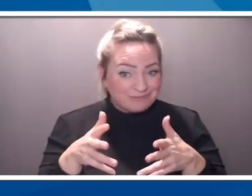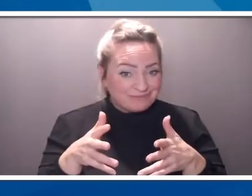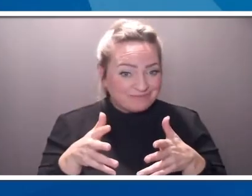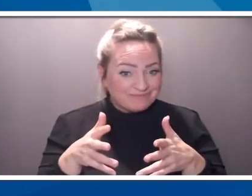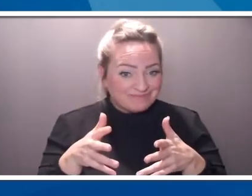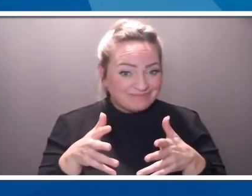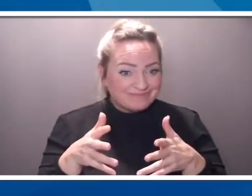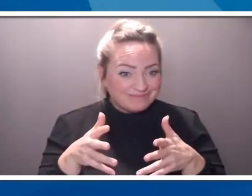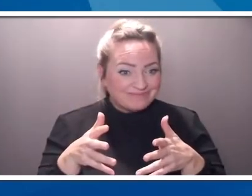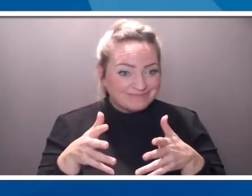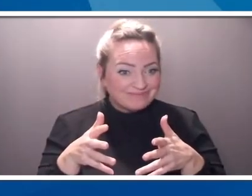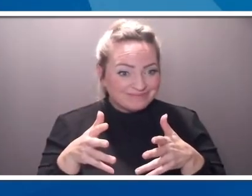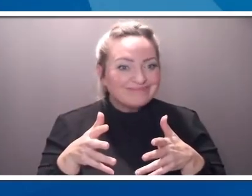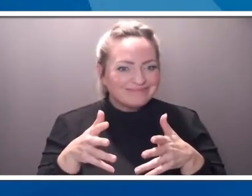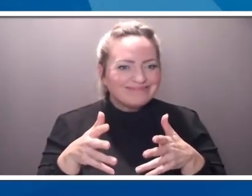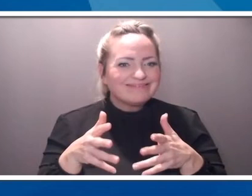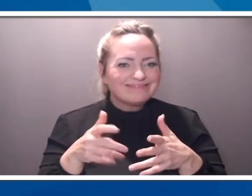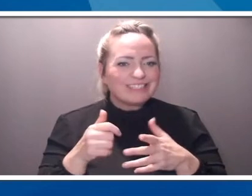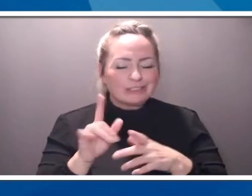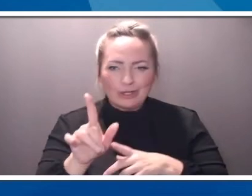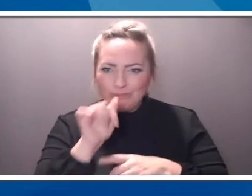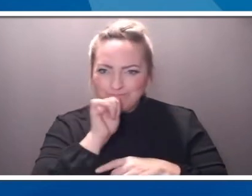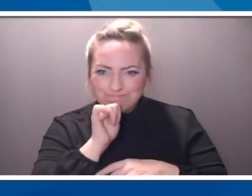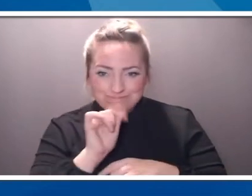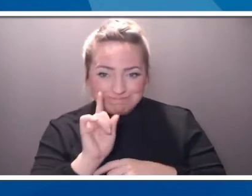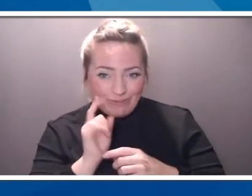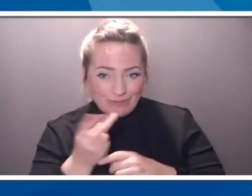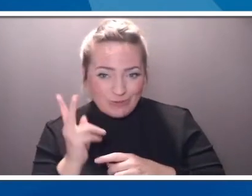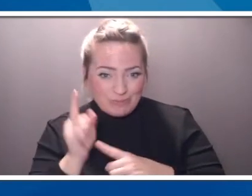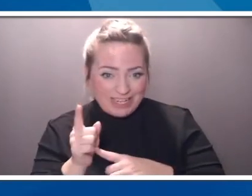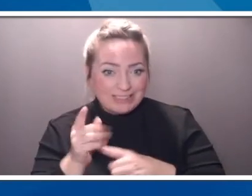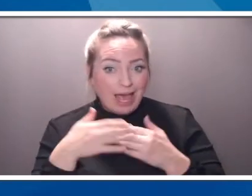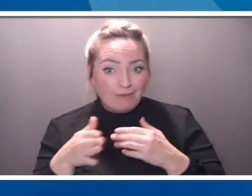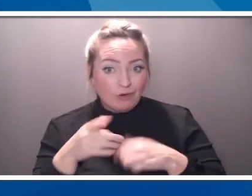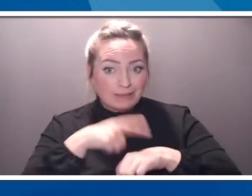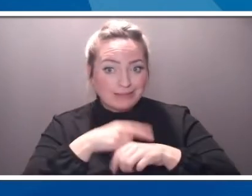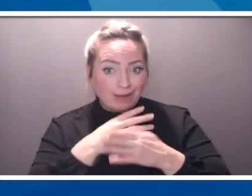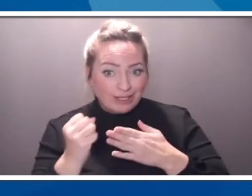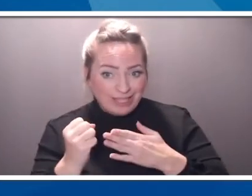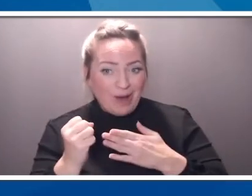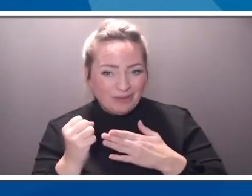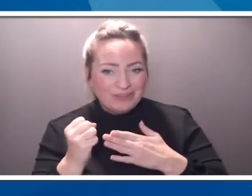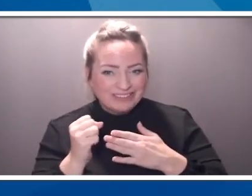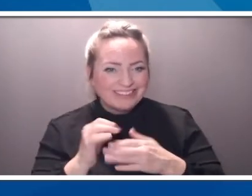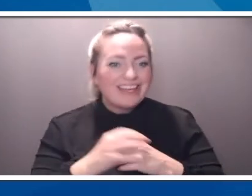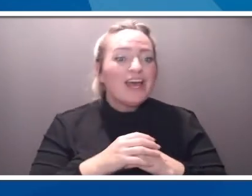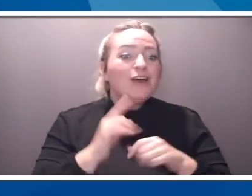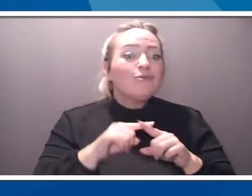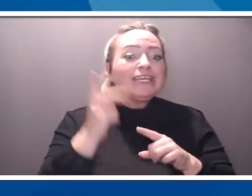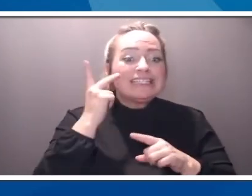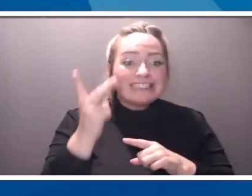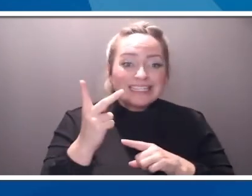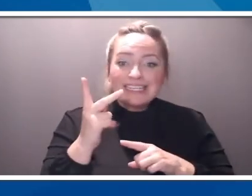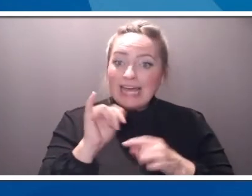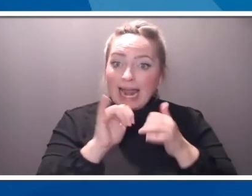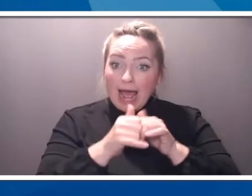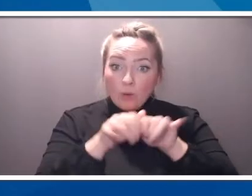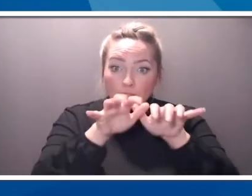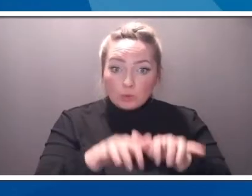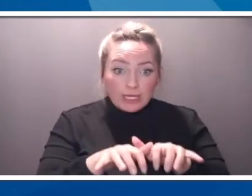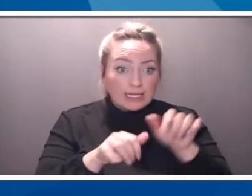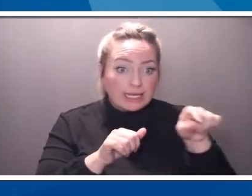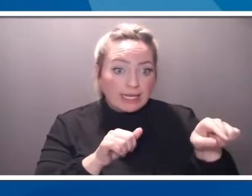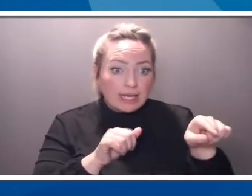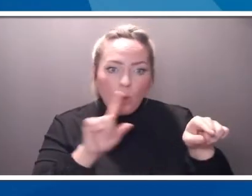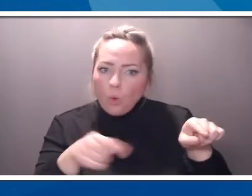I've got 13 seconds left, so indulge me for a few more minutes after my counter runs out. We can